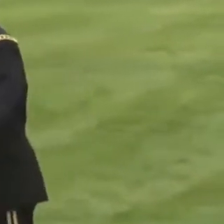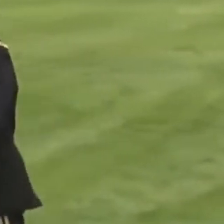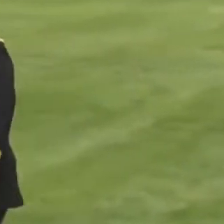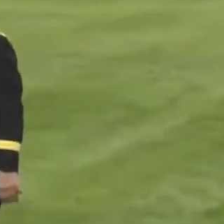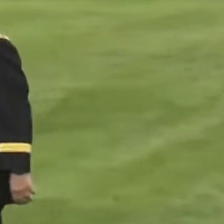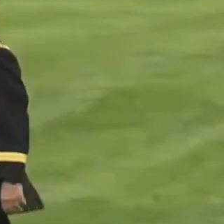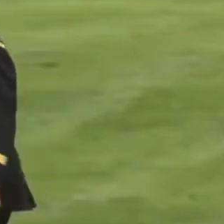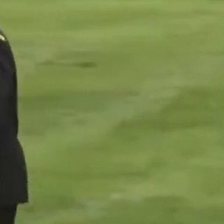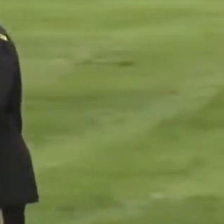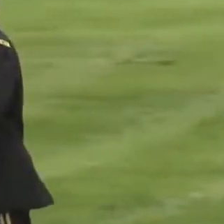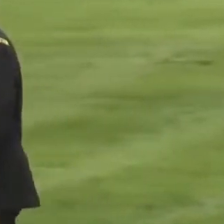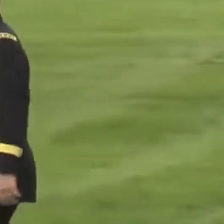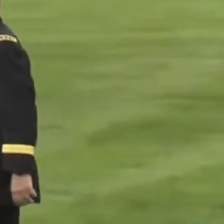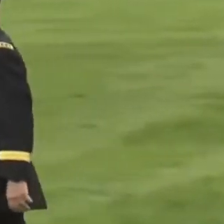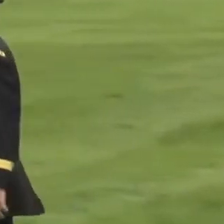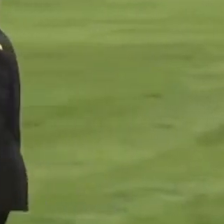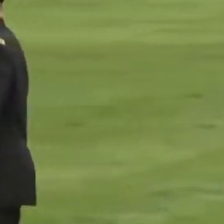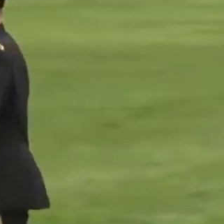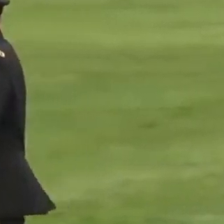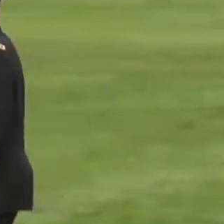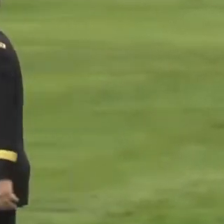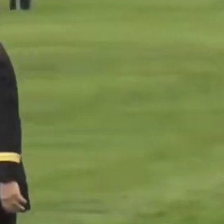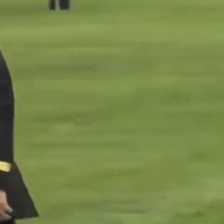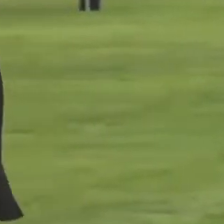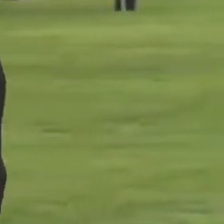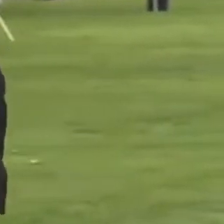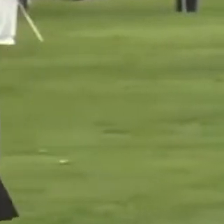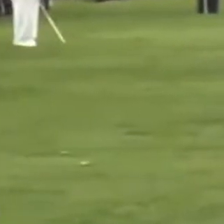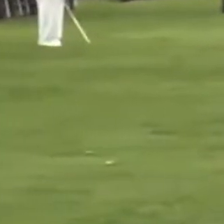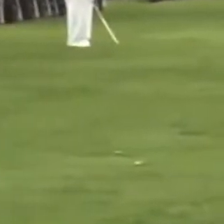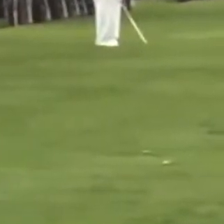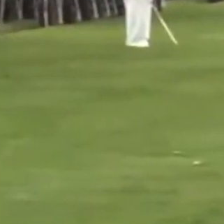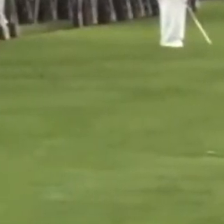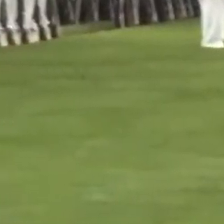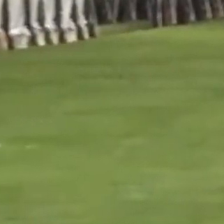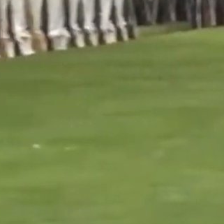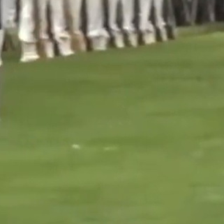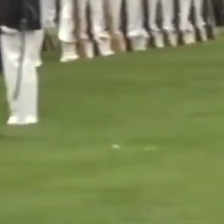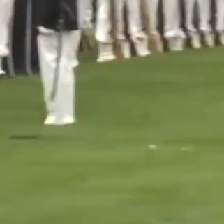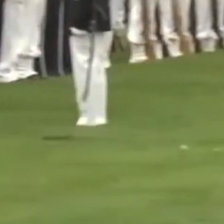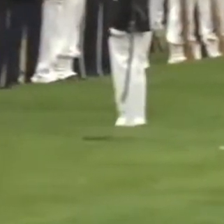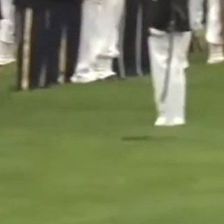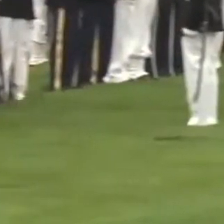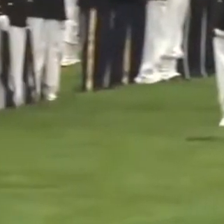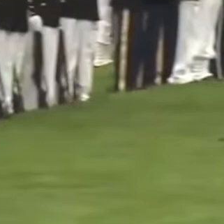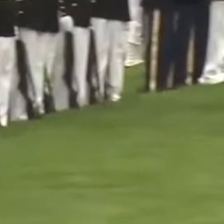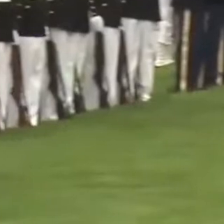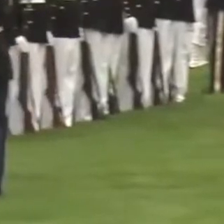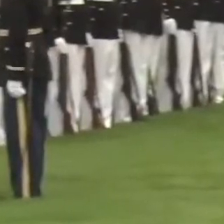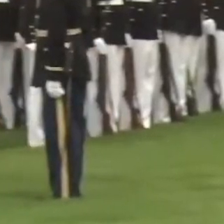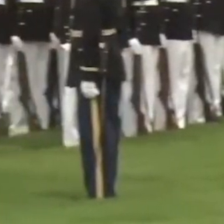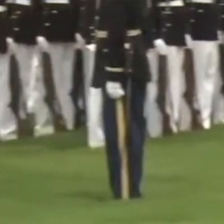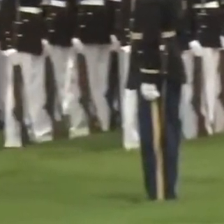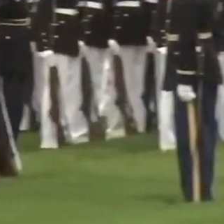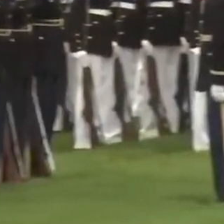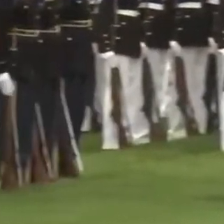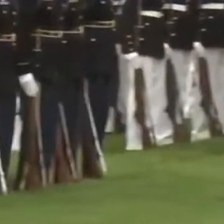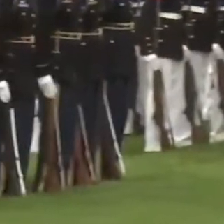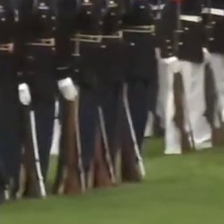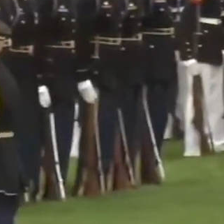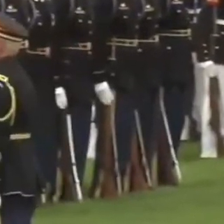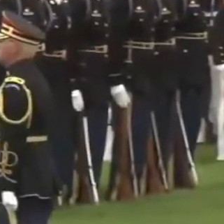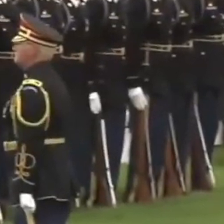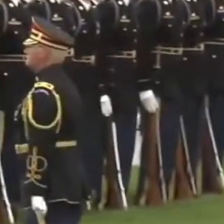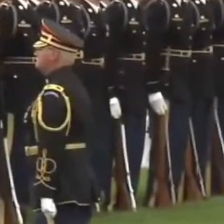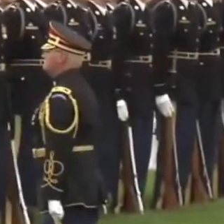Band is under the direction of Colonel Bruce Pulver and led by Drum Major Rob Moore. Next online are soldiers